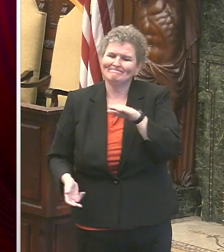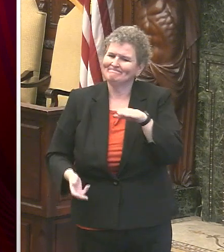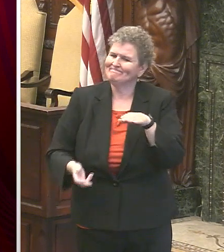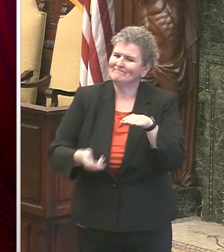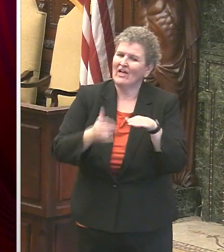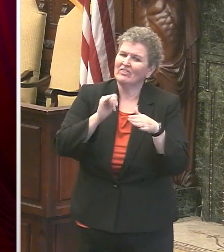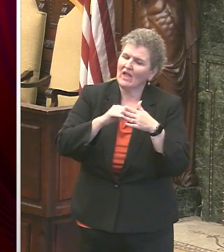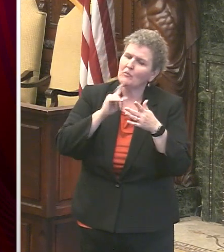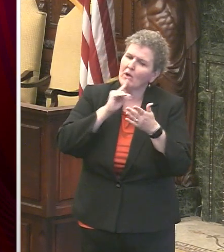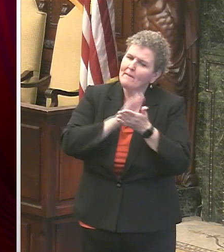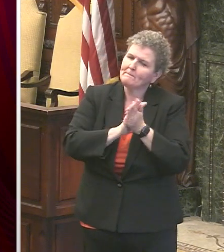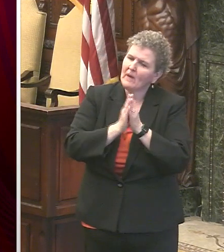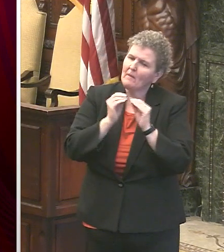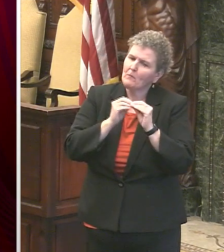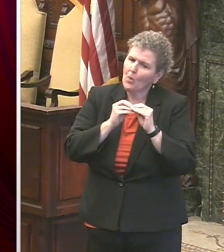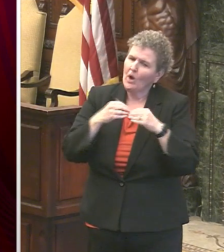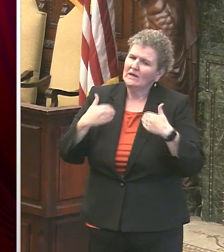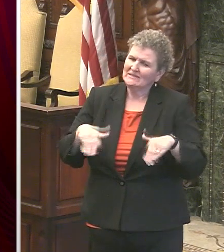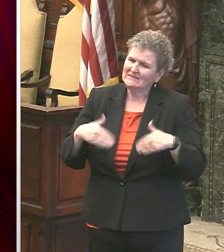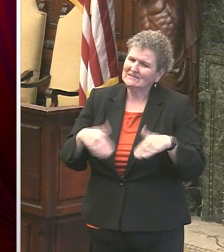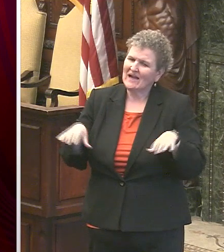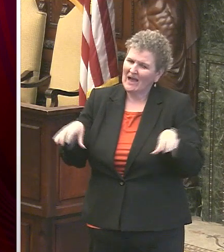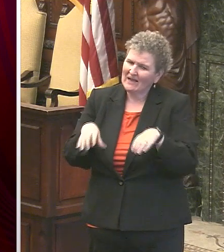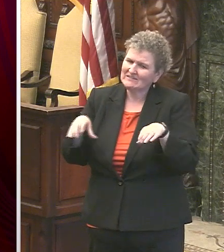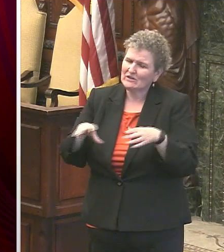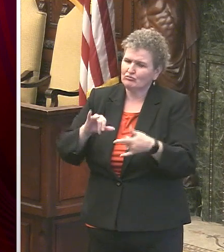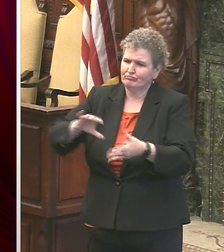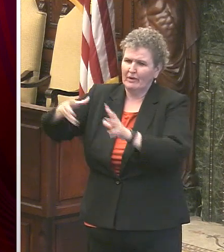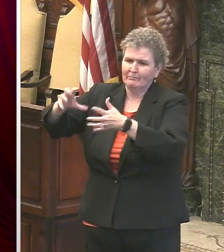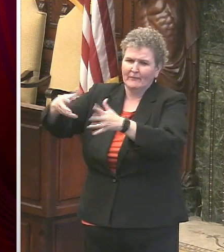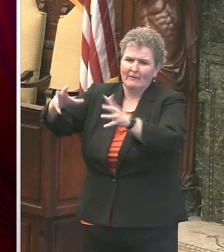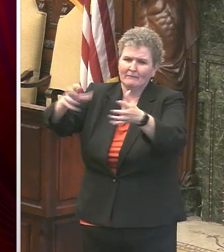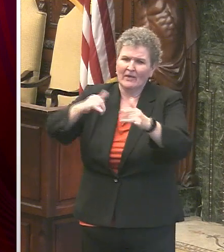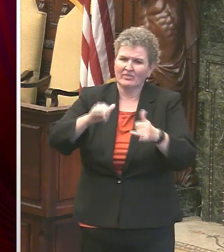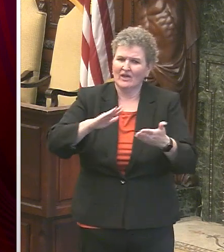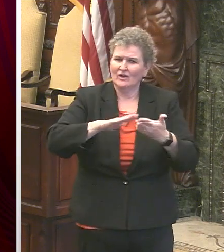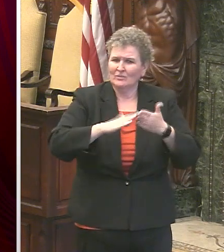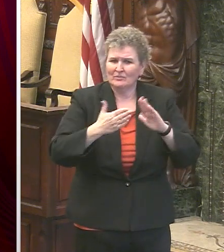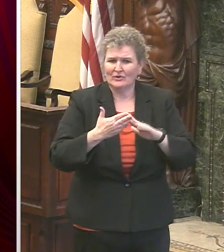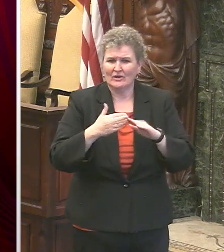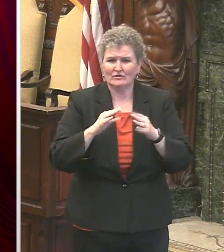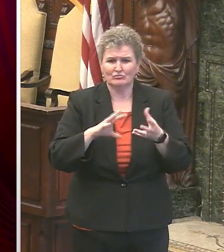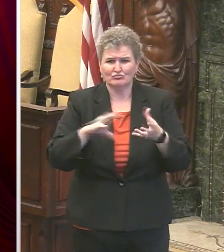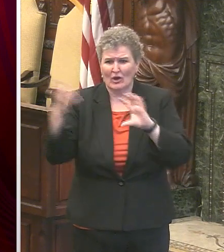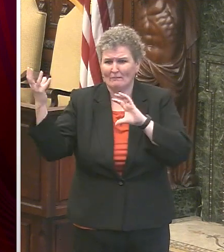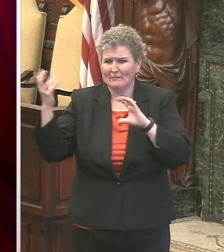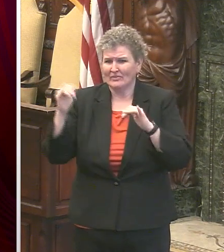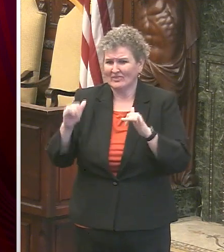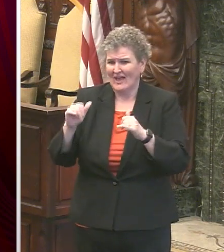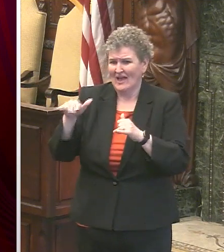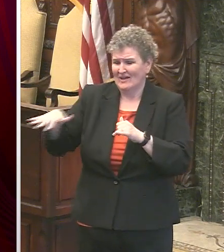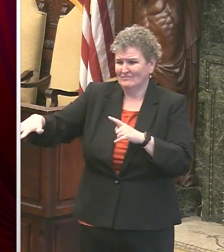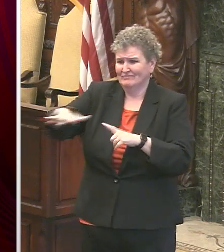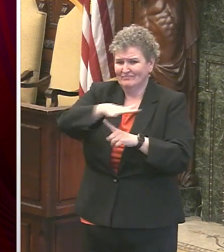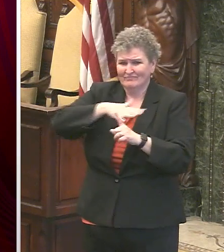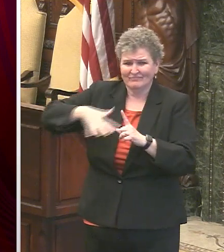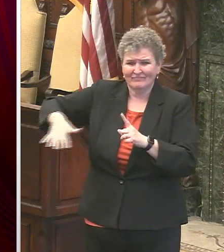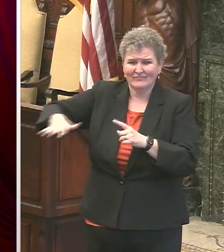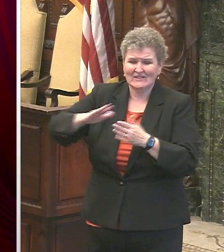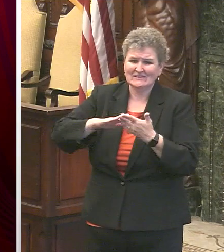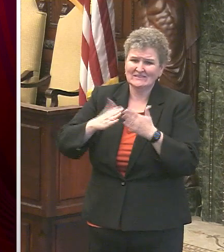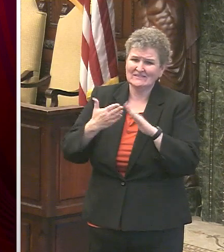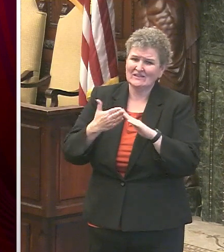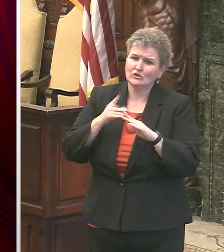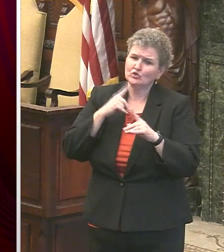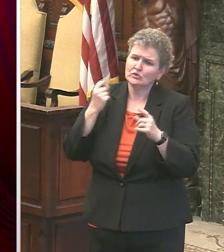understanding that, this kind of activity is disruptive to the community and disruptive to the general peace, I think we could do something.